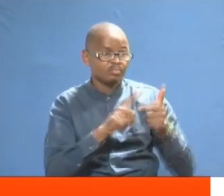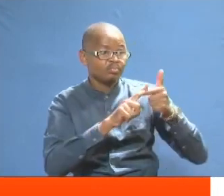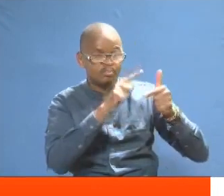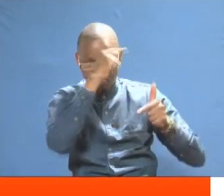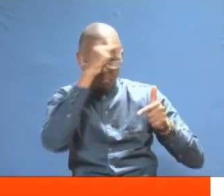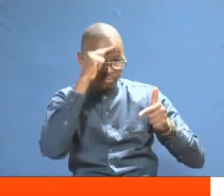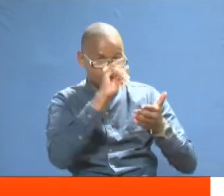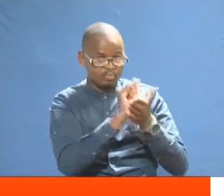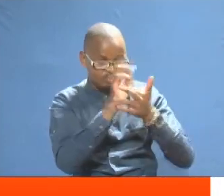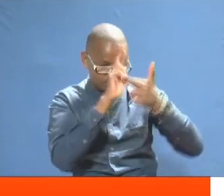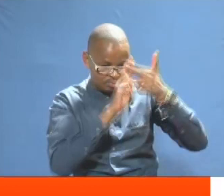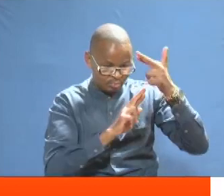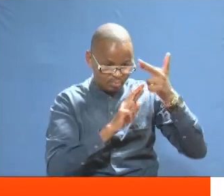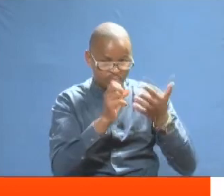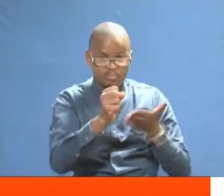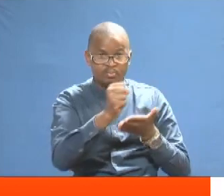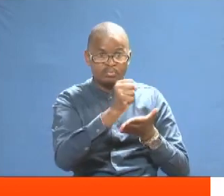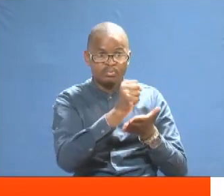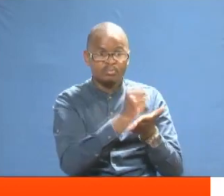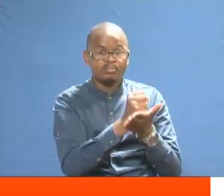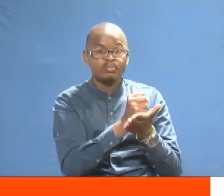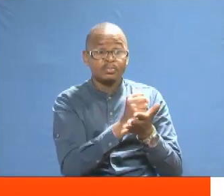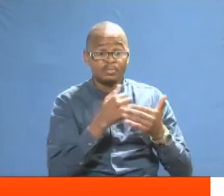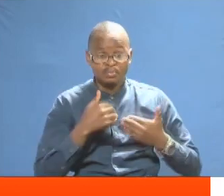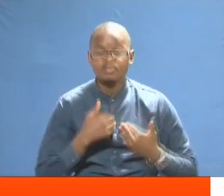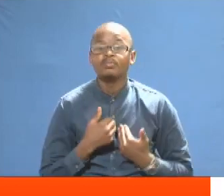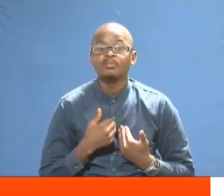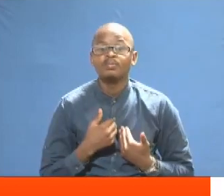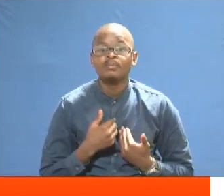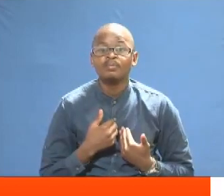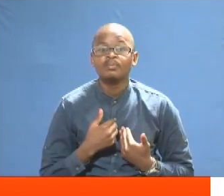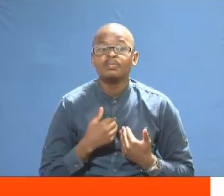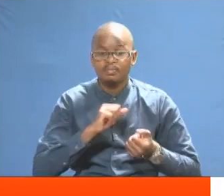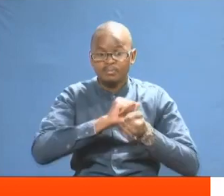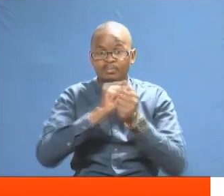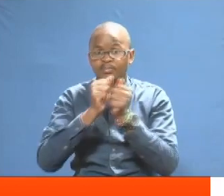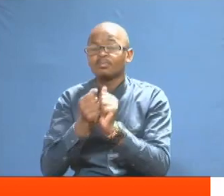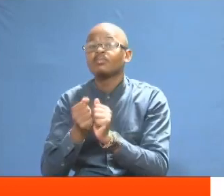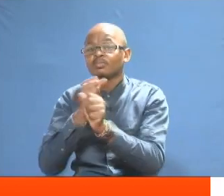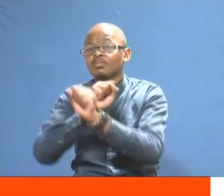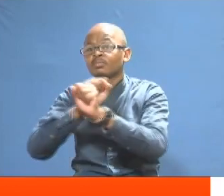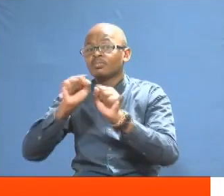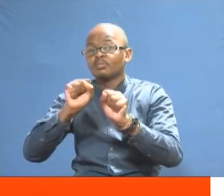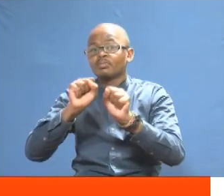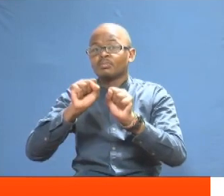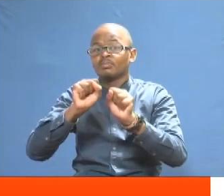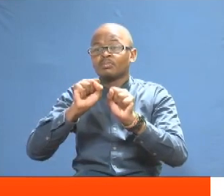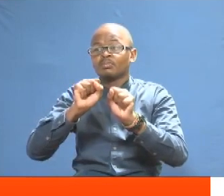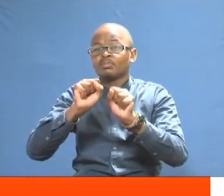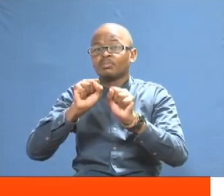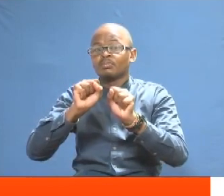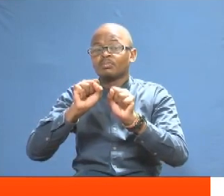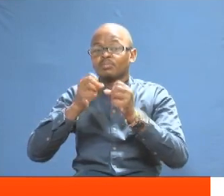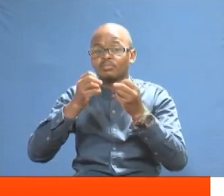but because of that respect, you respect the office that they hold, and that is why I think that the president, and on several occasions,